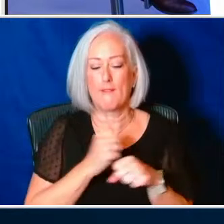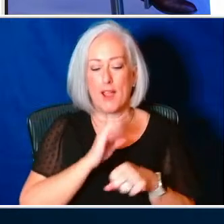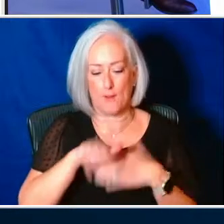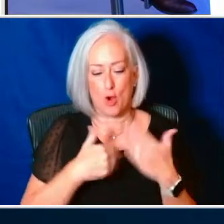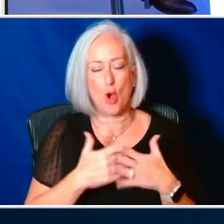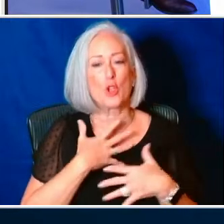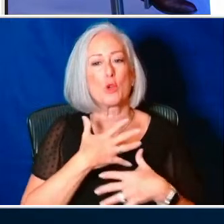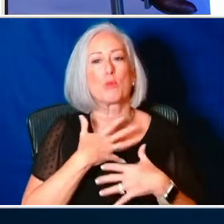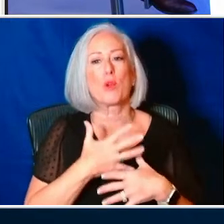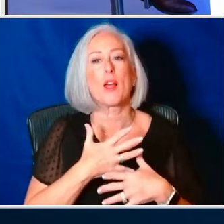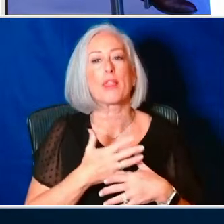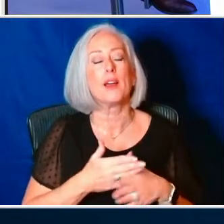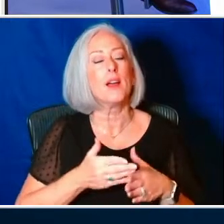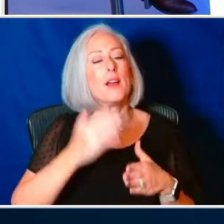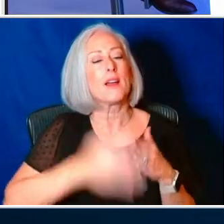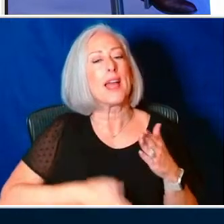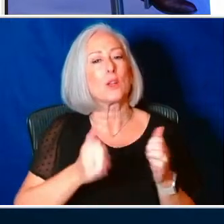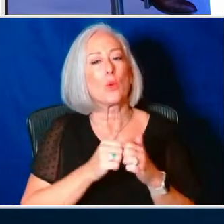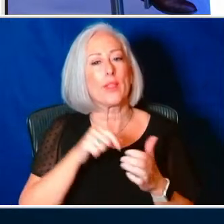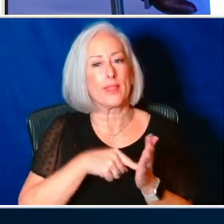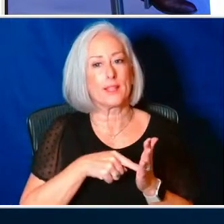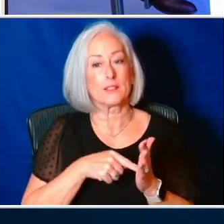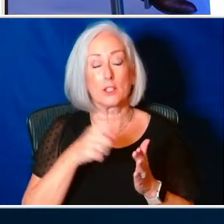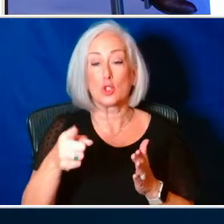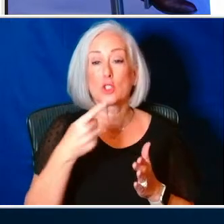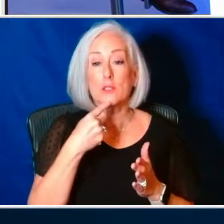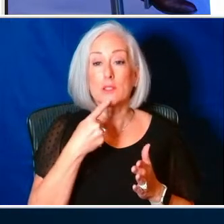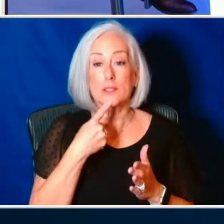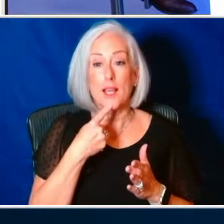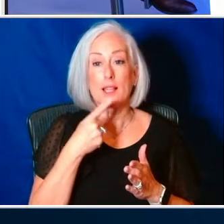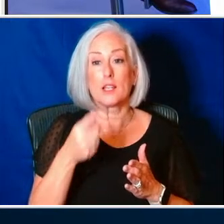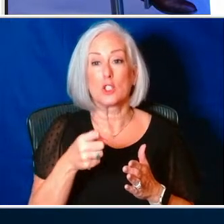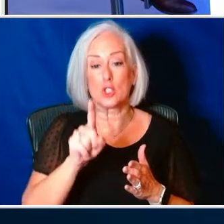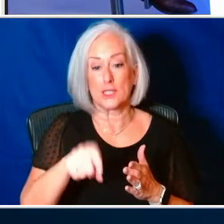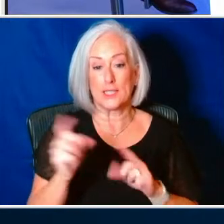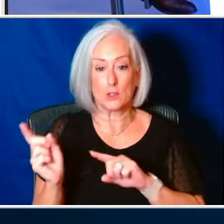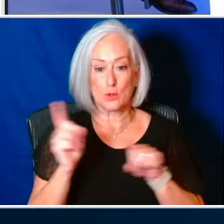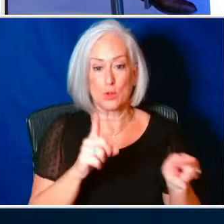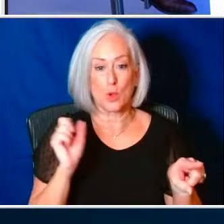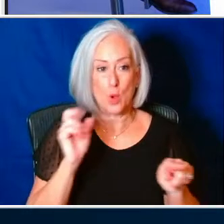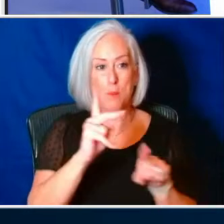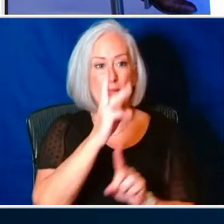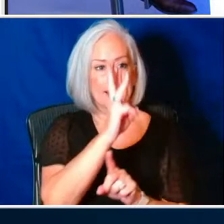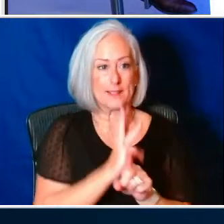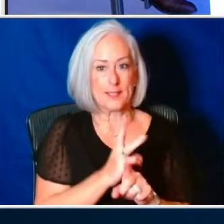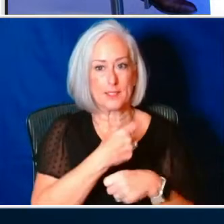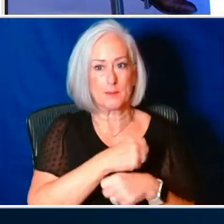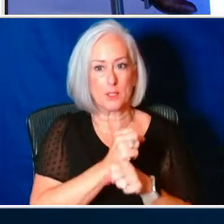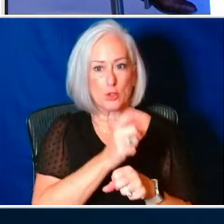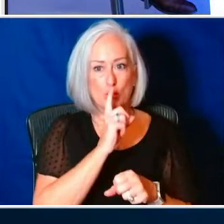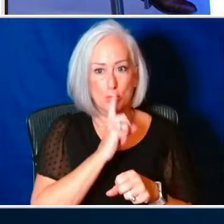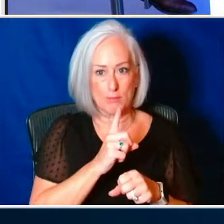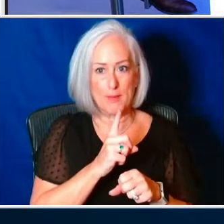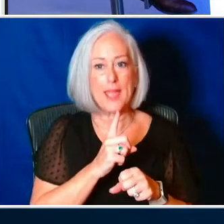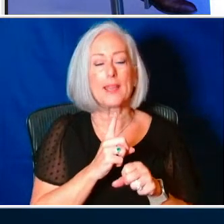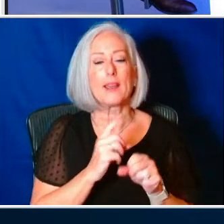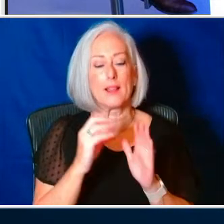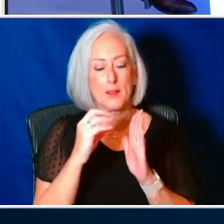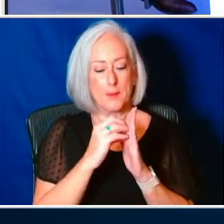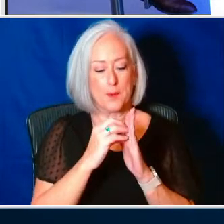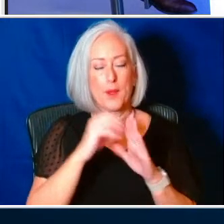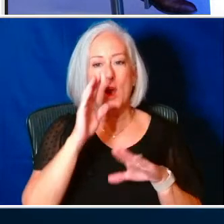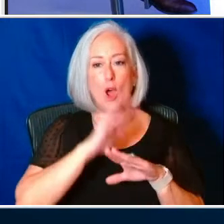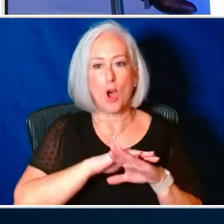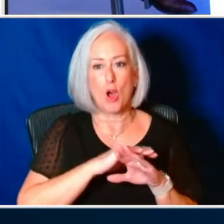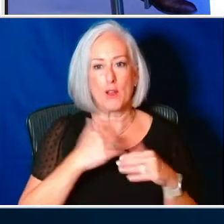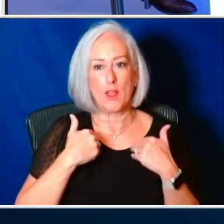So just confirm with her. She said she was told that she needs to go back in 6 months to make sure that the nodules that she had aren't